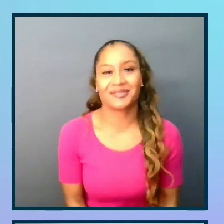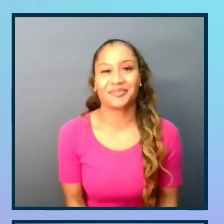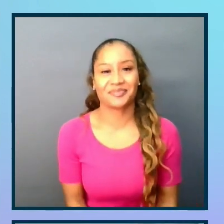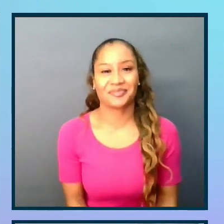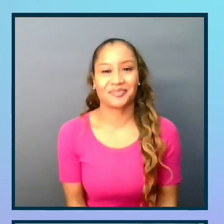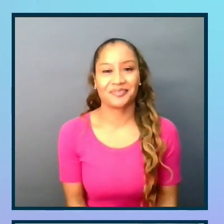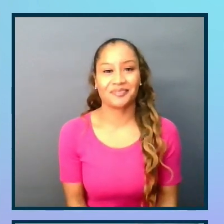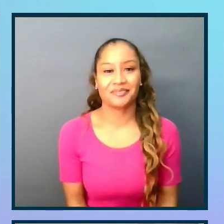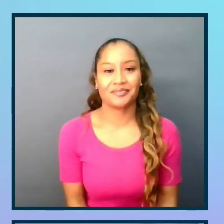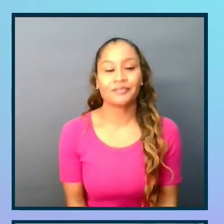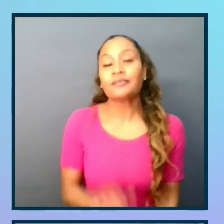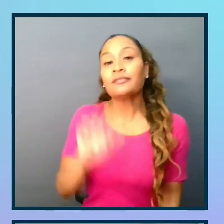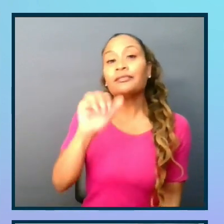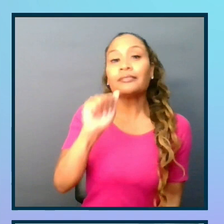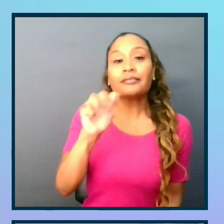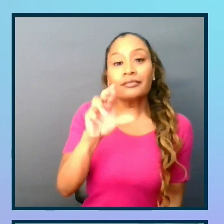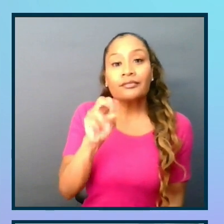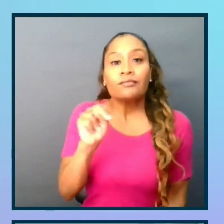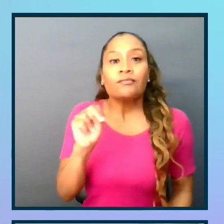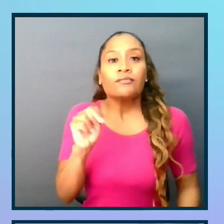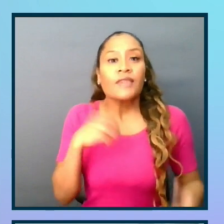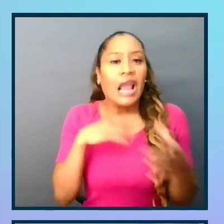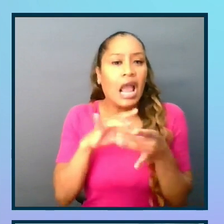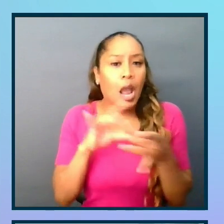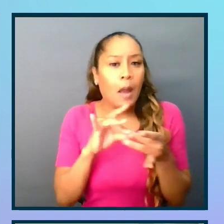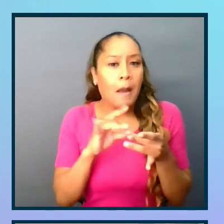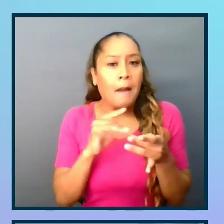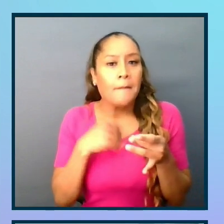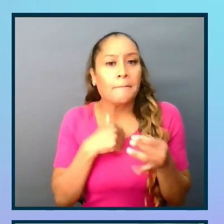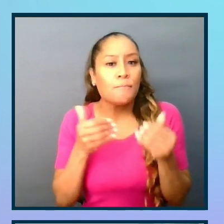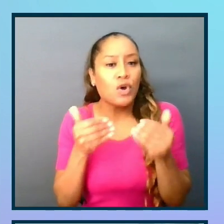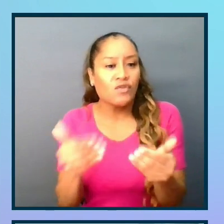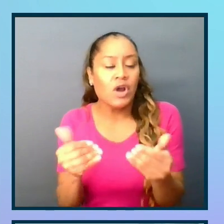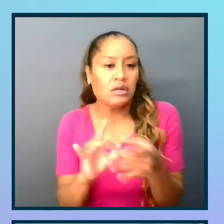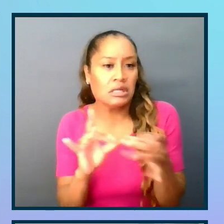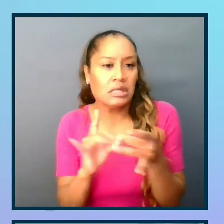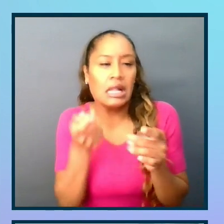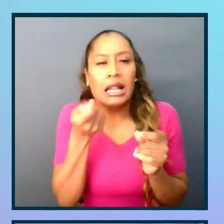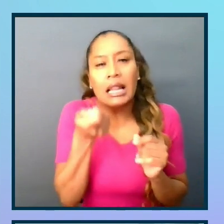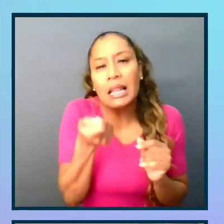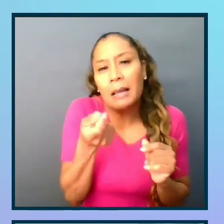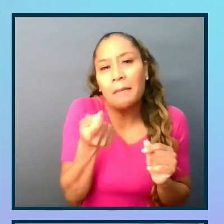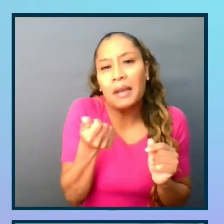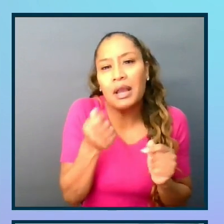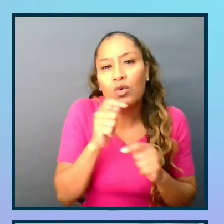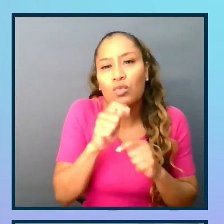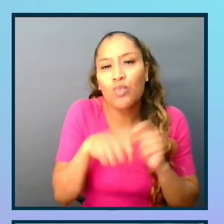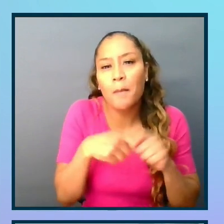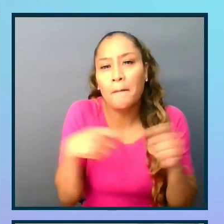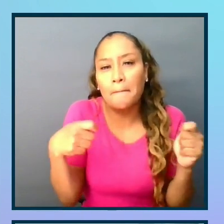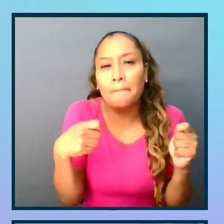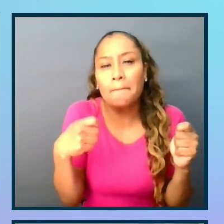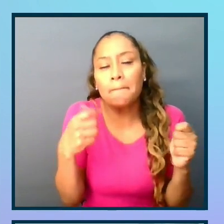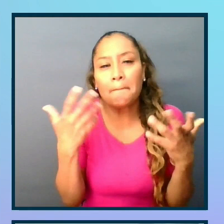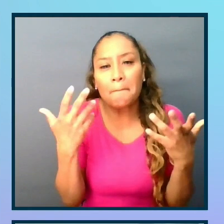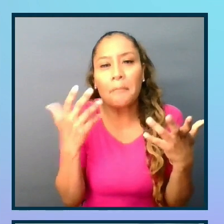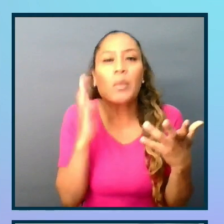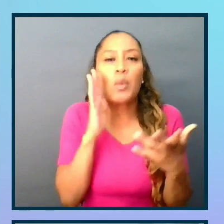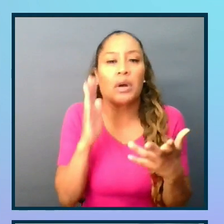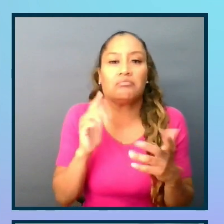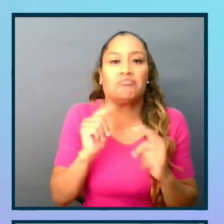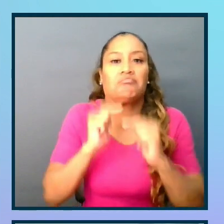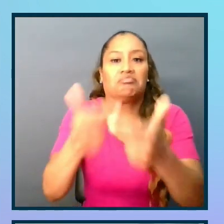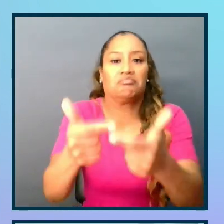So I think to move on from here, we just have a little bit of a wrap up, and then we'll open it up to questions.